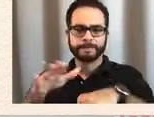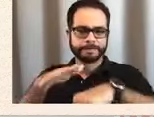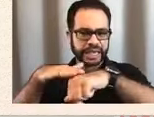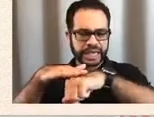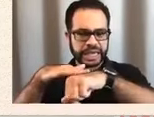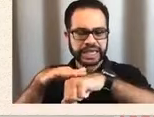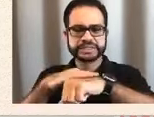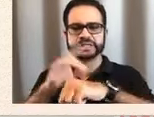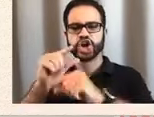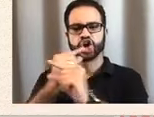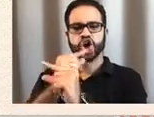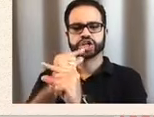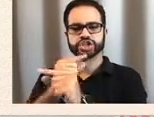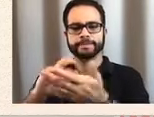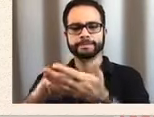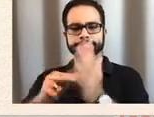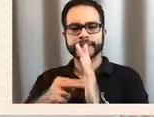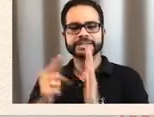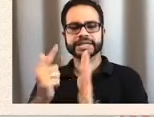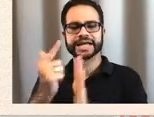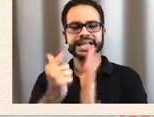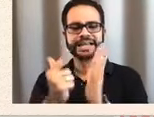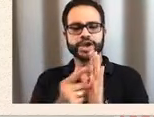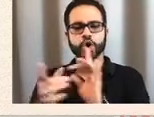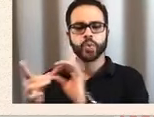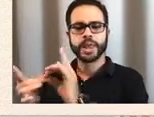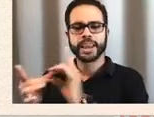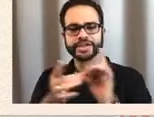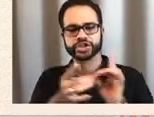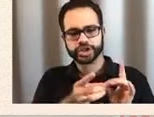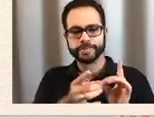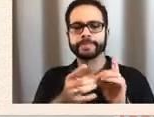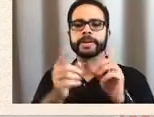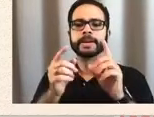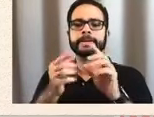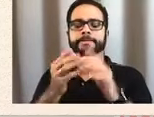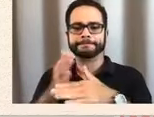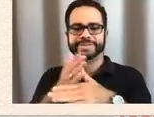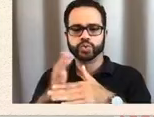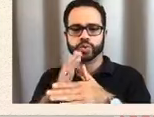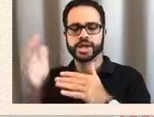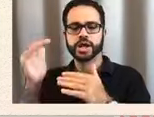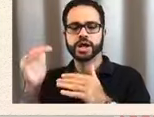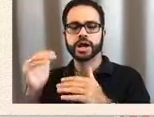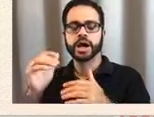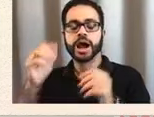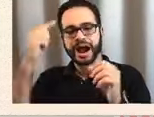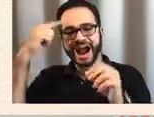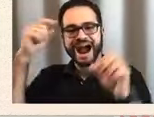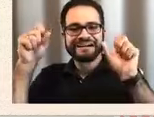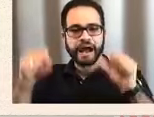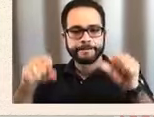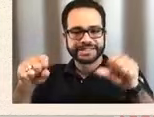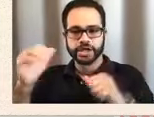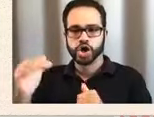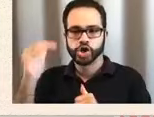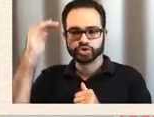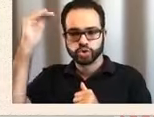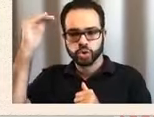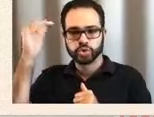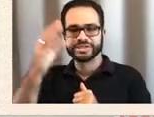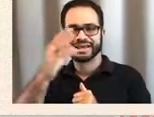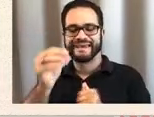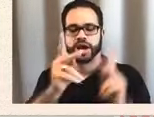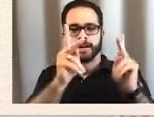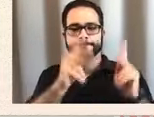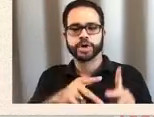between a competent adult and a person who, because of incapacity, cannot take